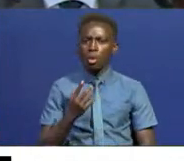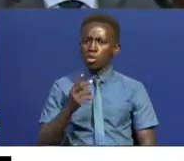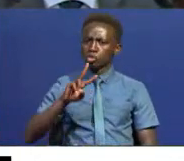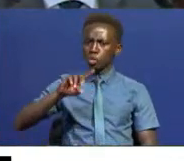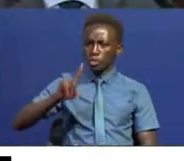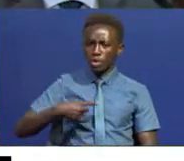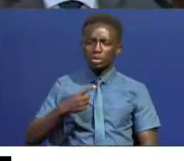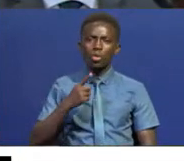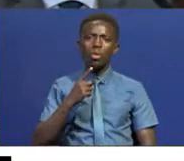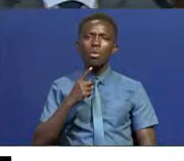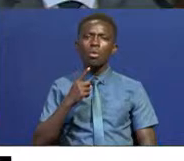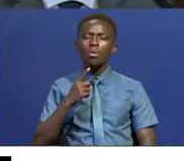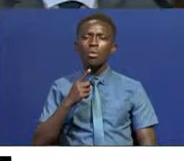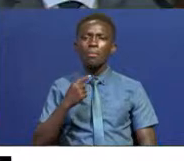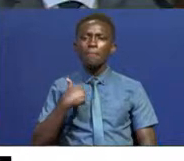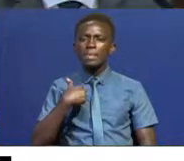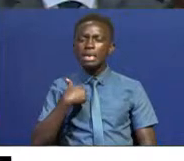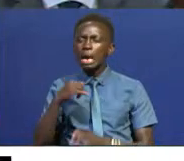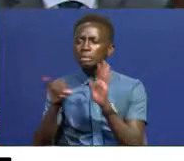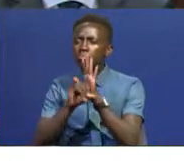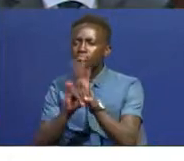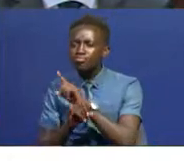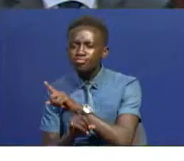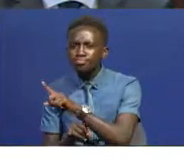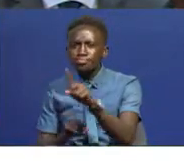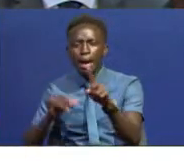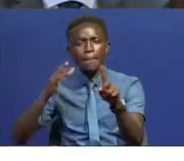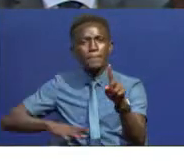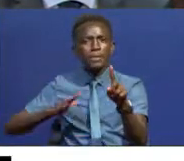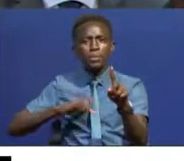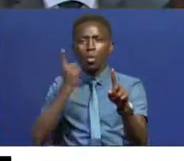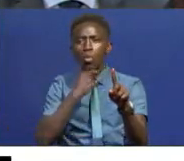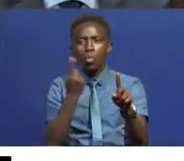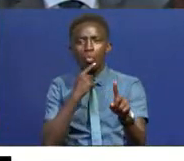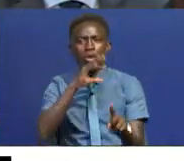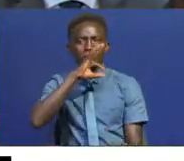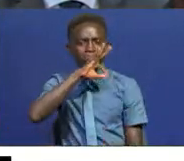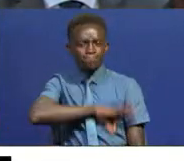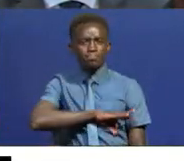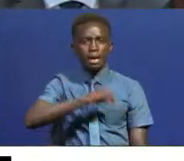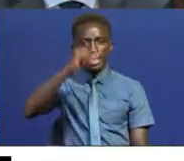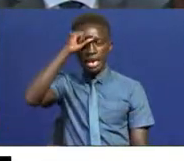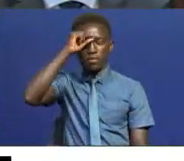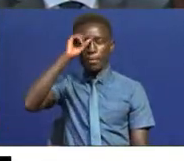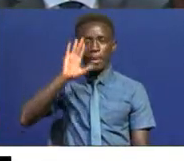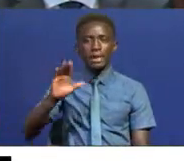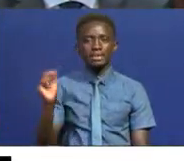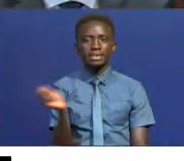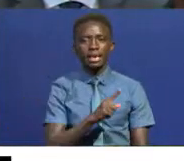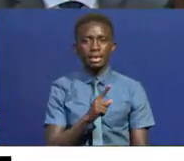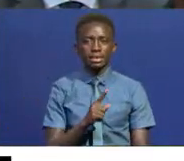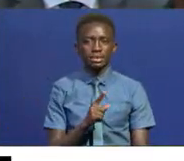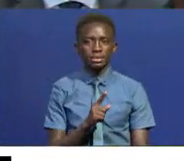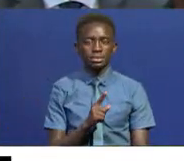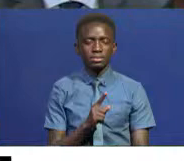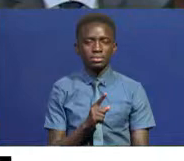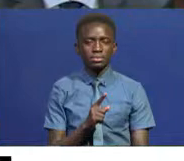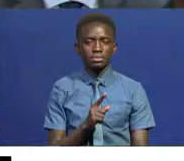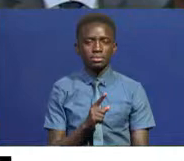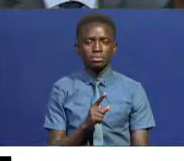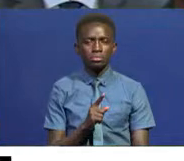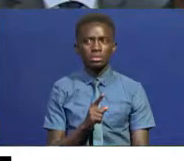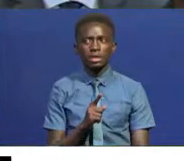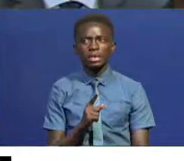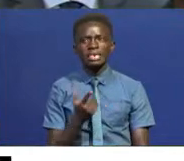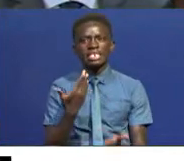2,100 identified people who have been earning government wages and salaries with